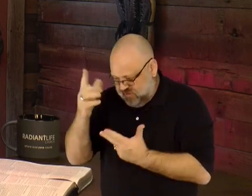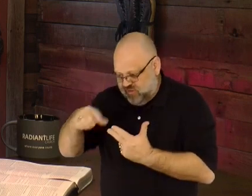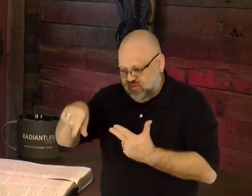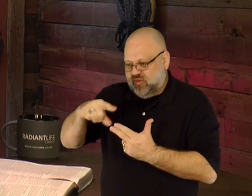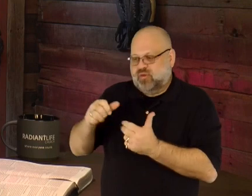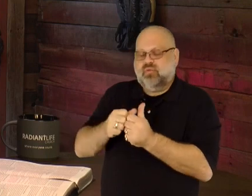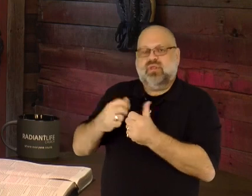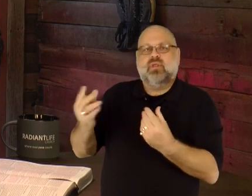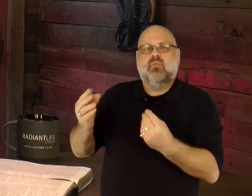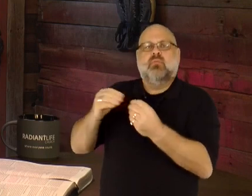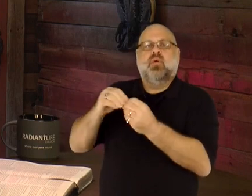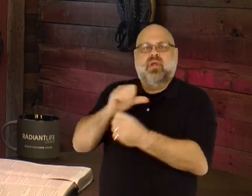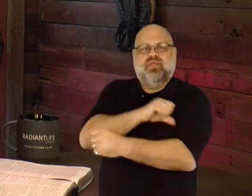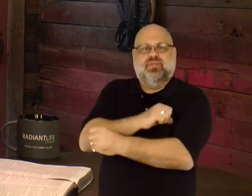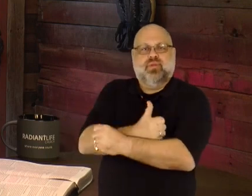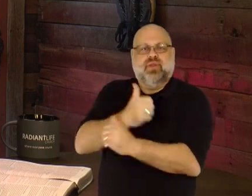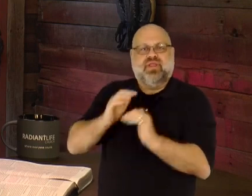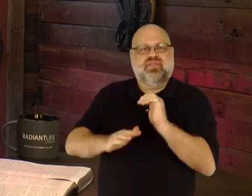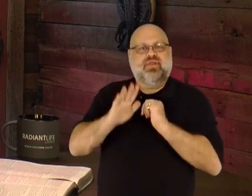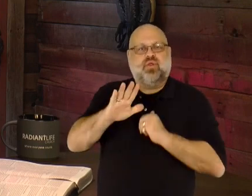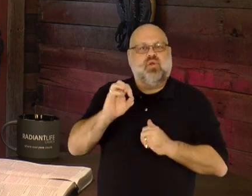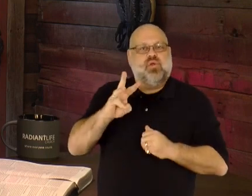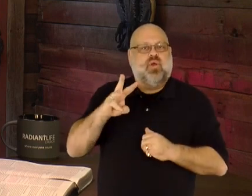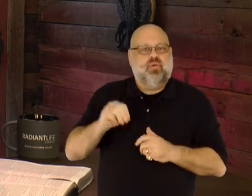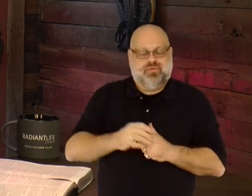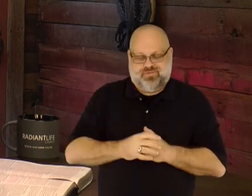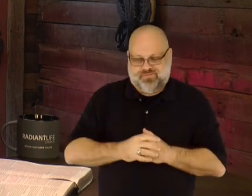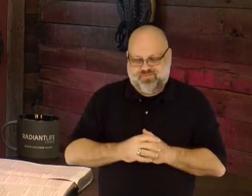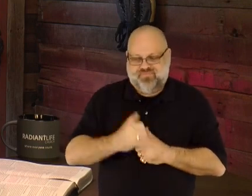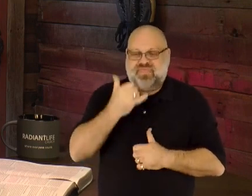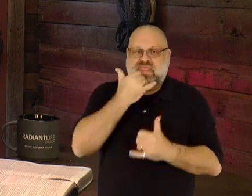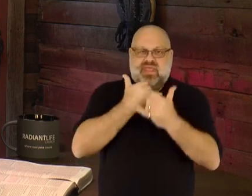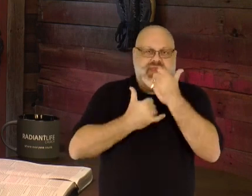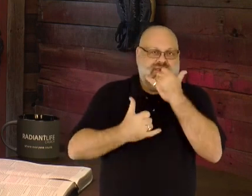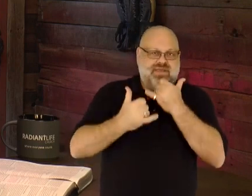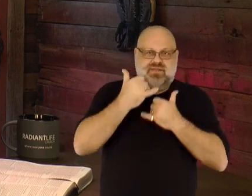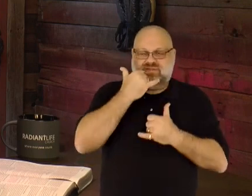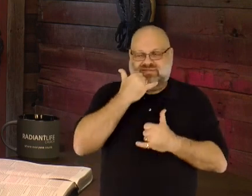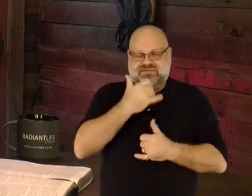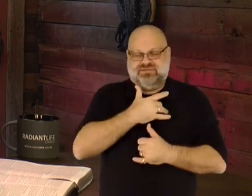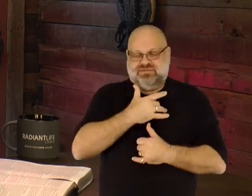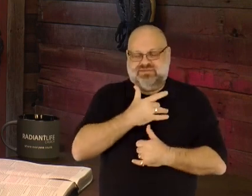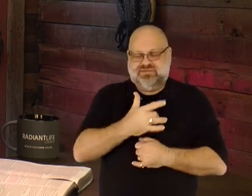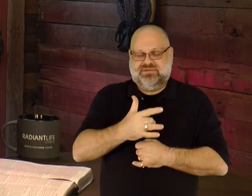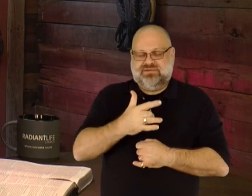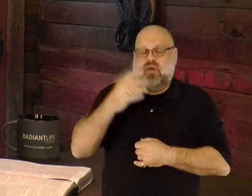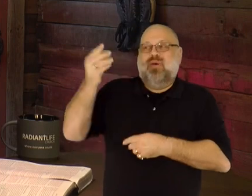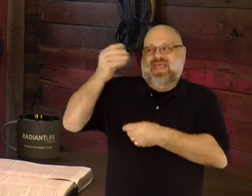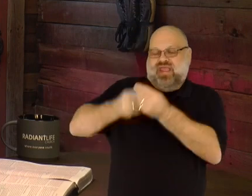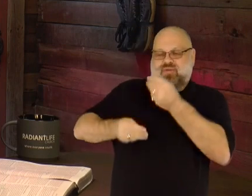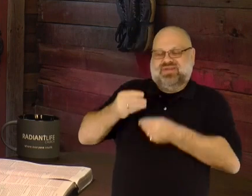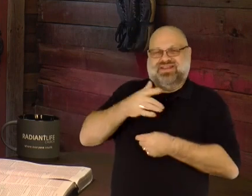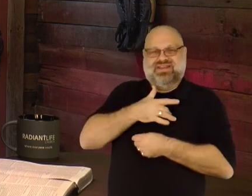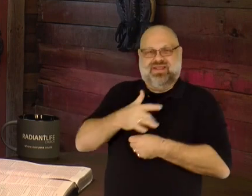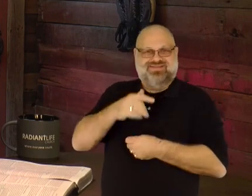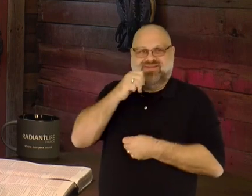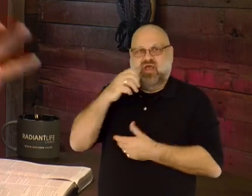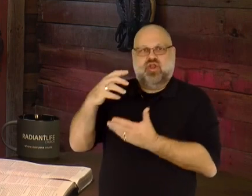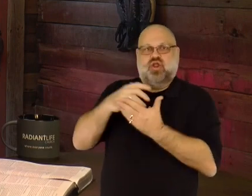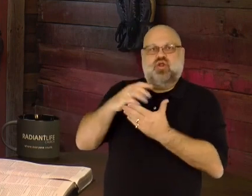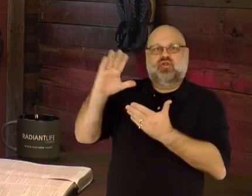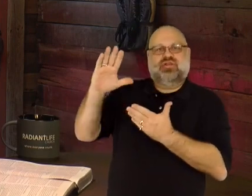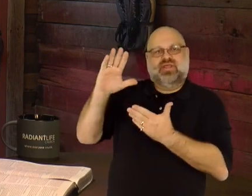greater authority than your own. While heirs seldom earn their inheritance, they certainly don't want to